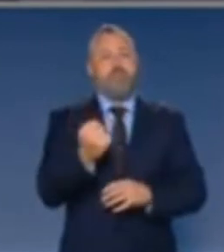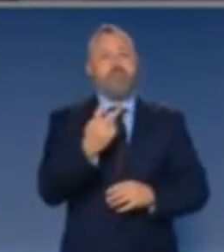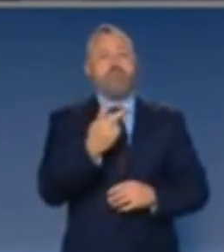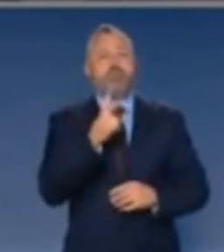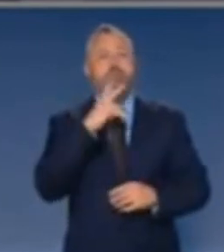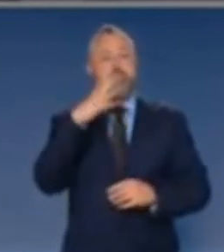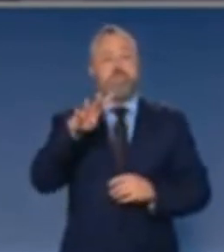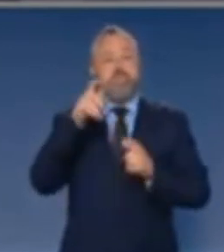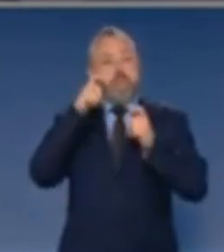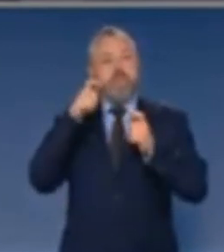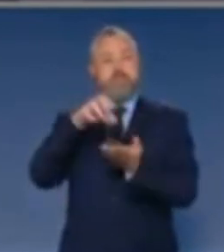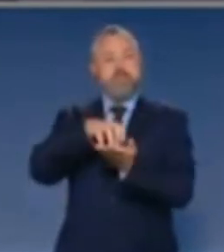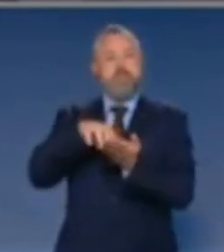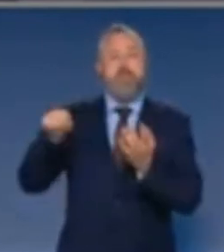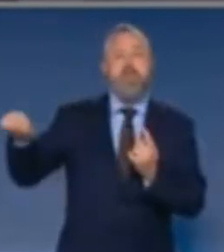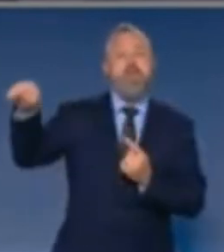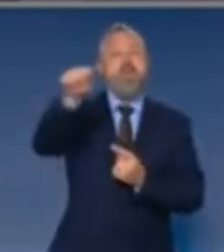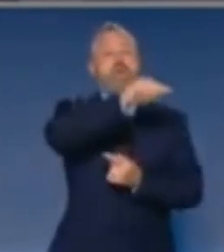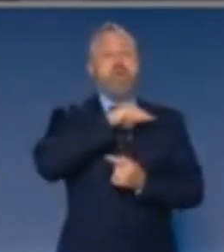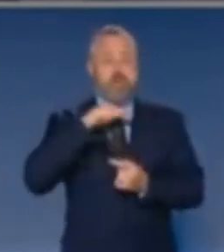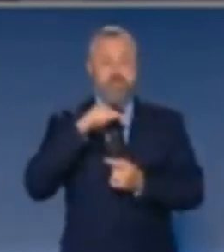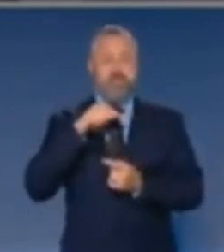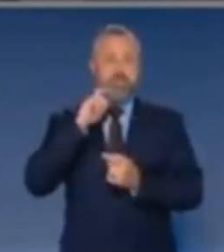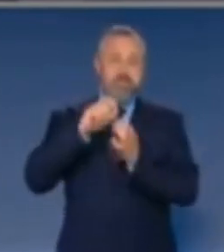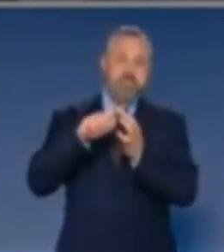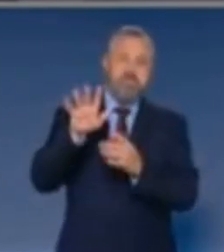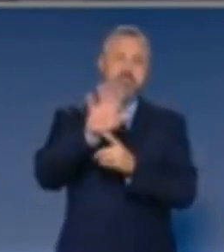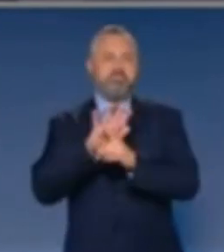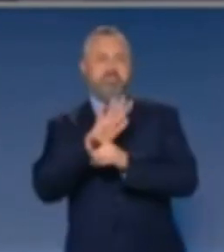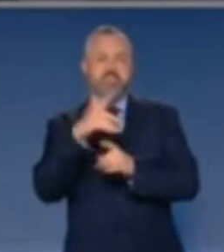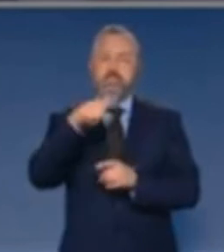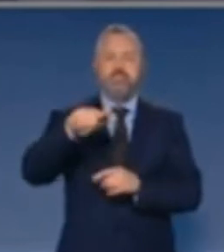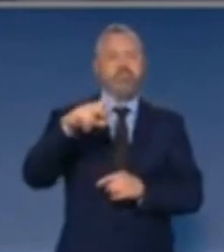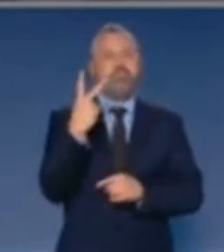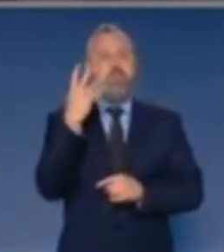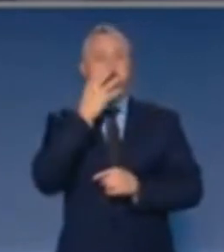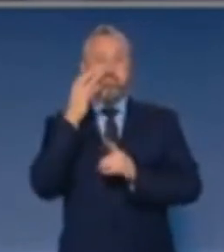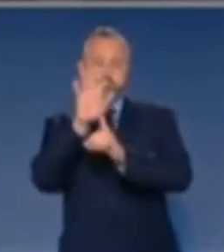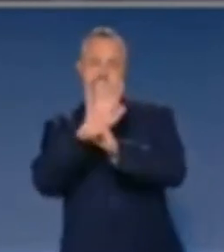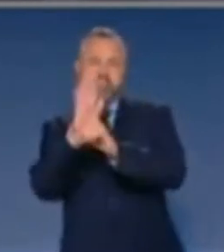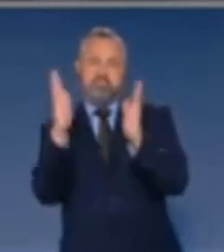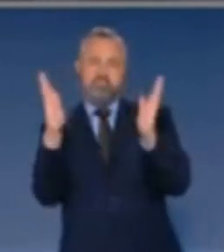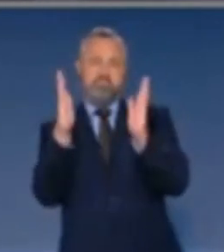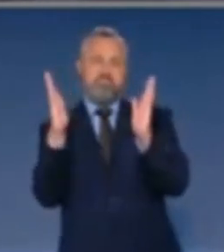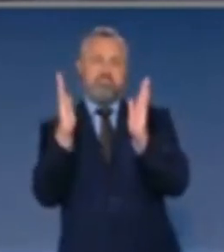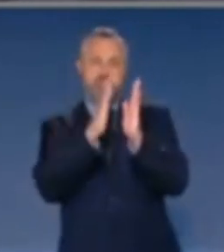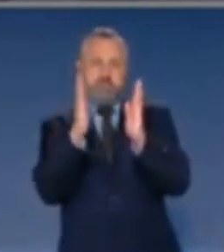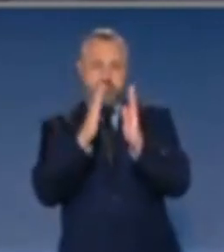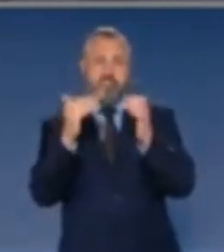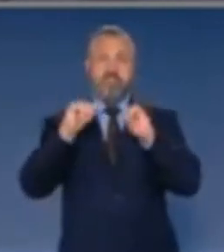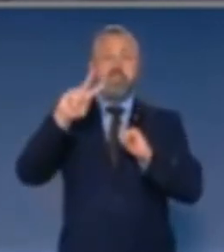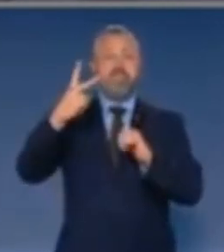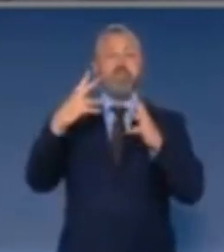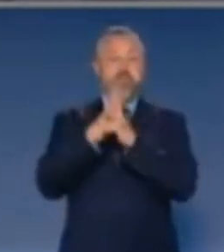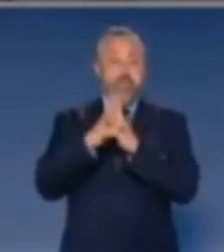to be within 72 hours of the scheduled time, but by the end of the second week, we're expecting to be fully on